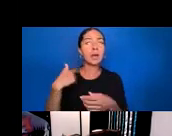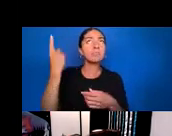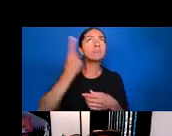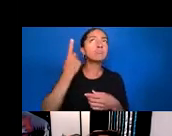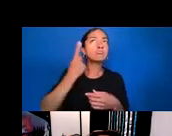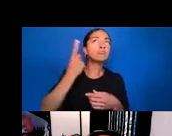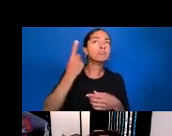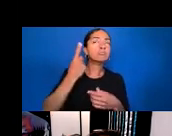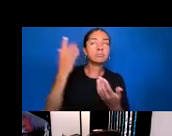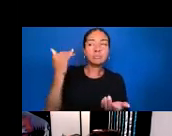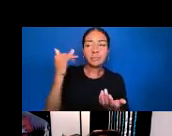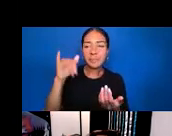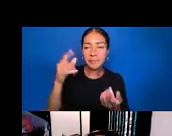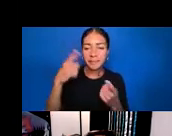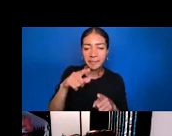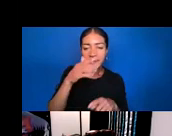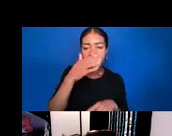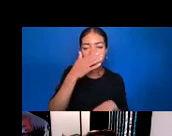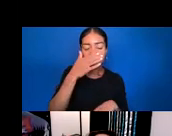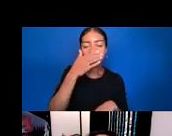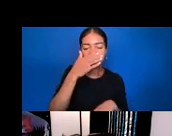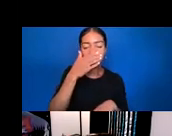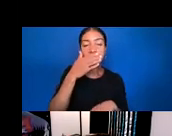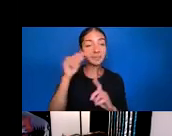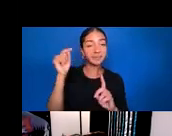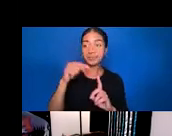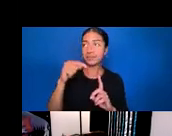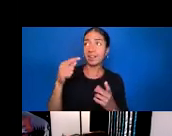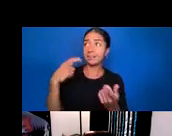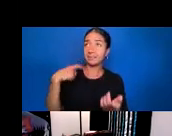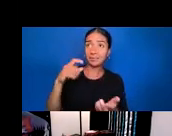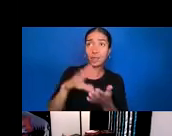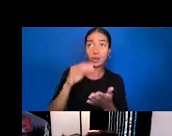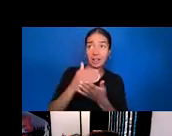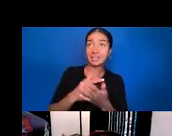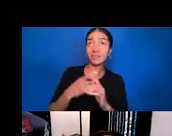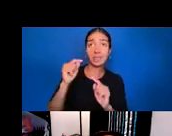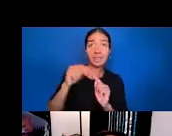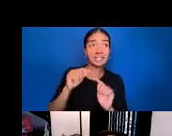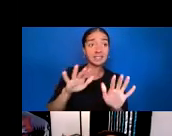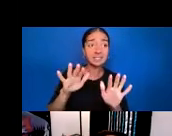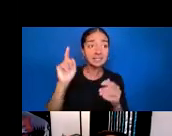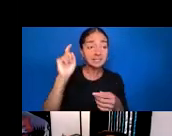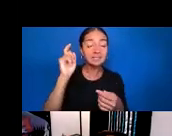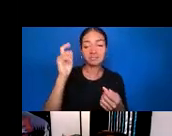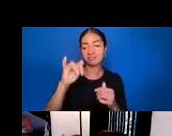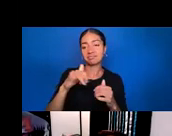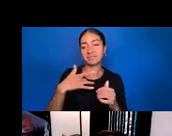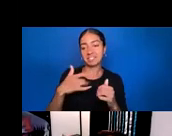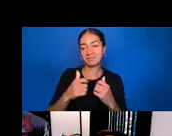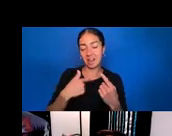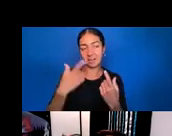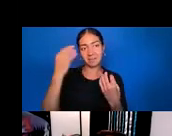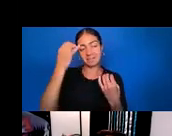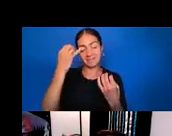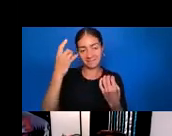that happen? Or is this a part? Am I supposed to be learning something? That's the way my mind works. But any one of these that